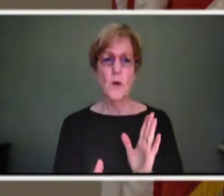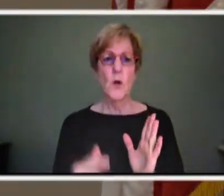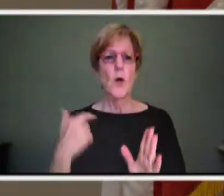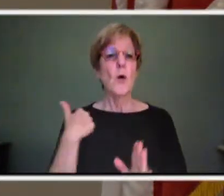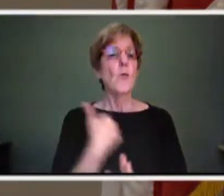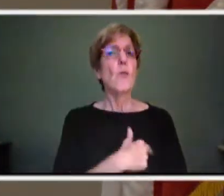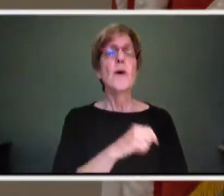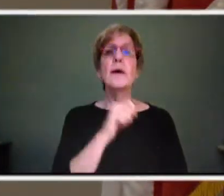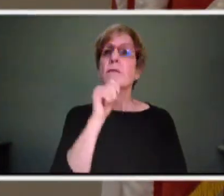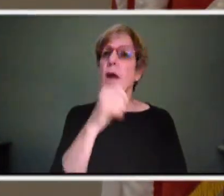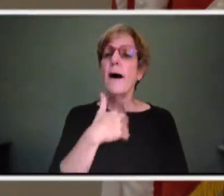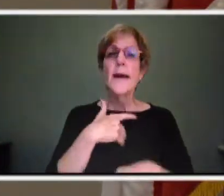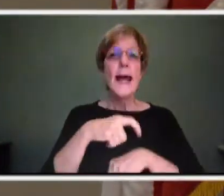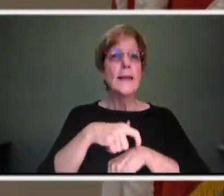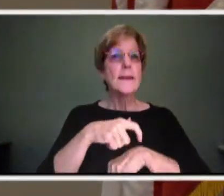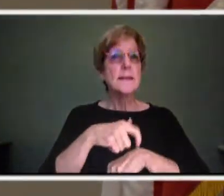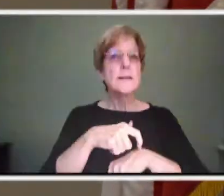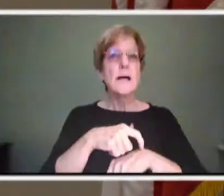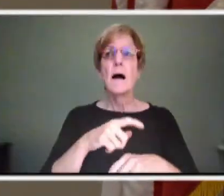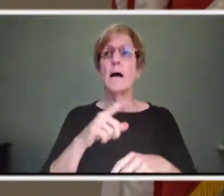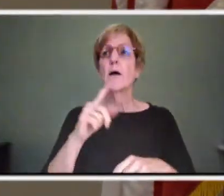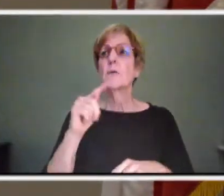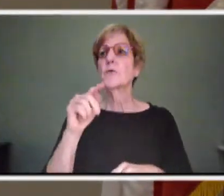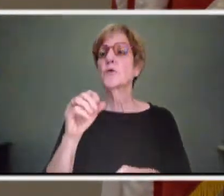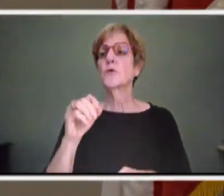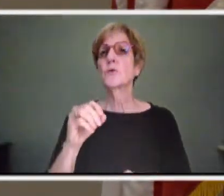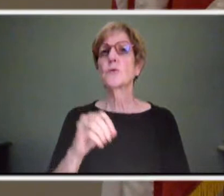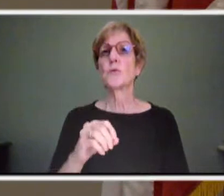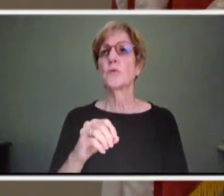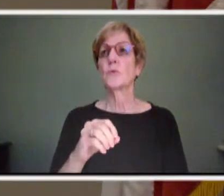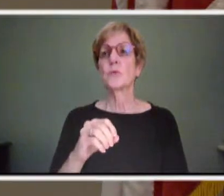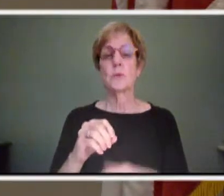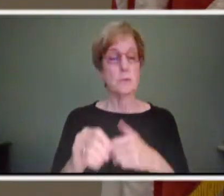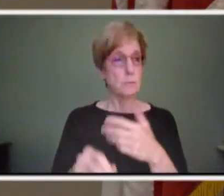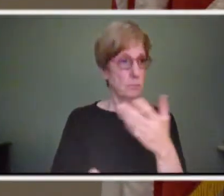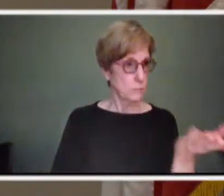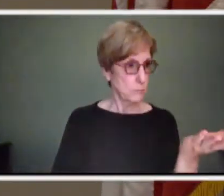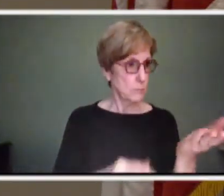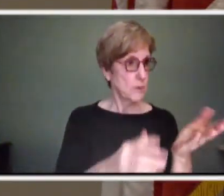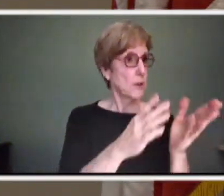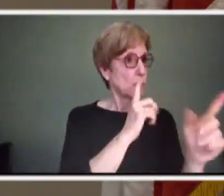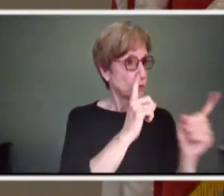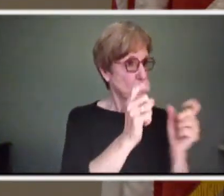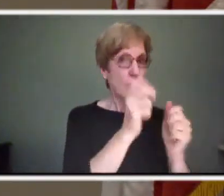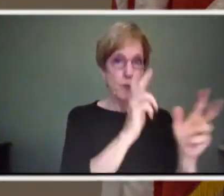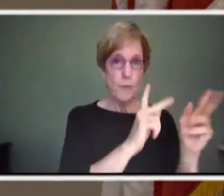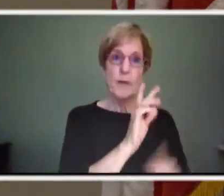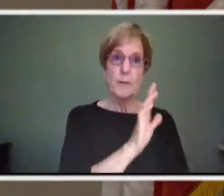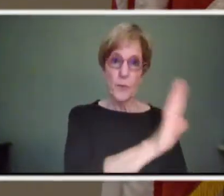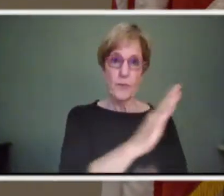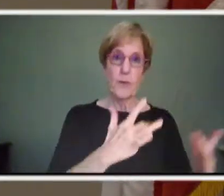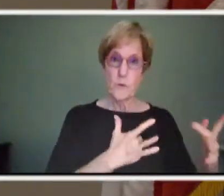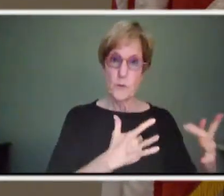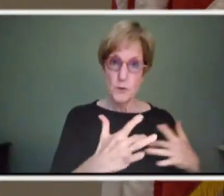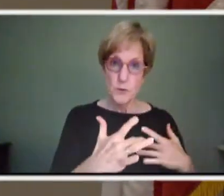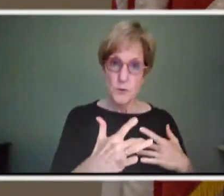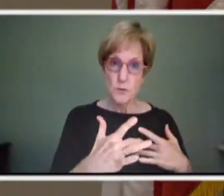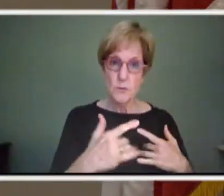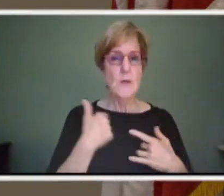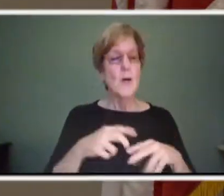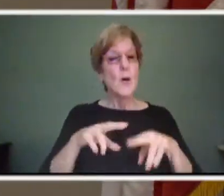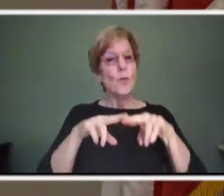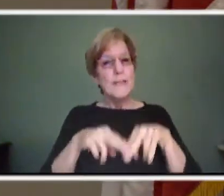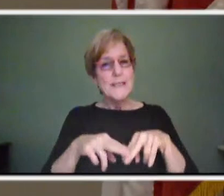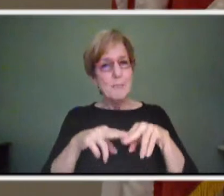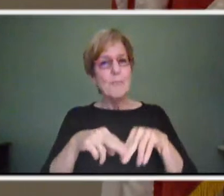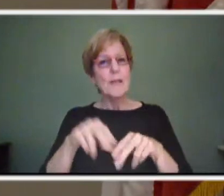the time to defer to the people with concerns. And so we depend on our colleagues to